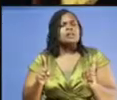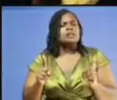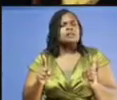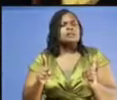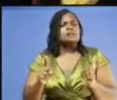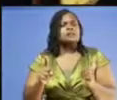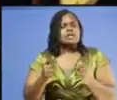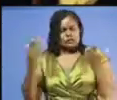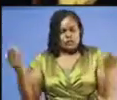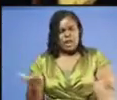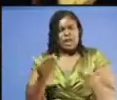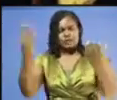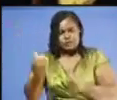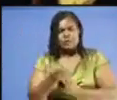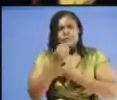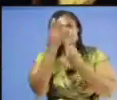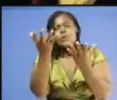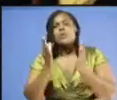tell you